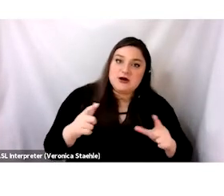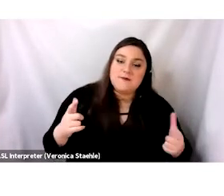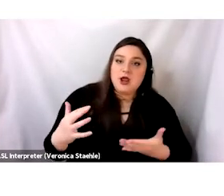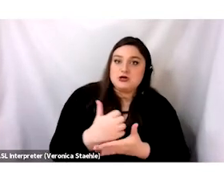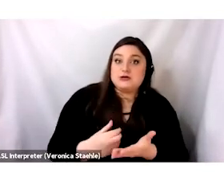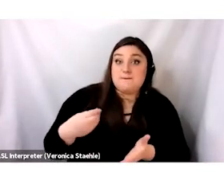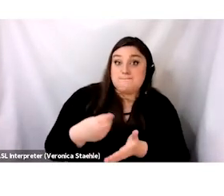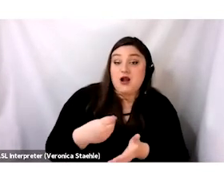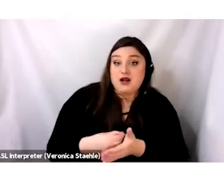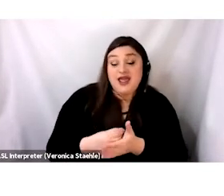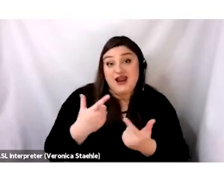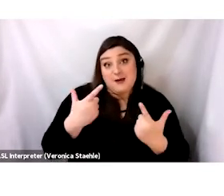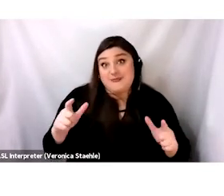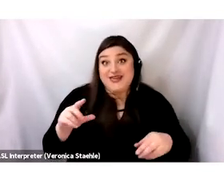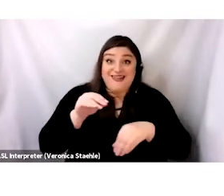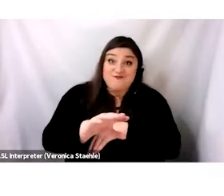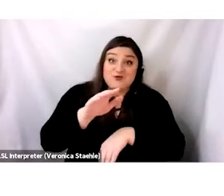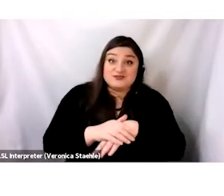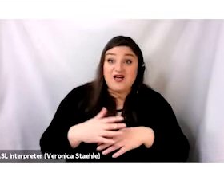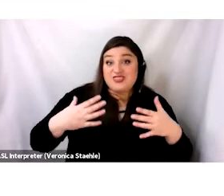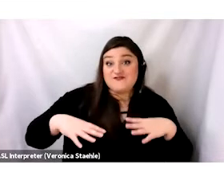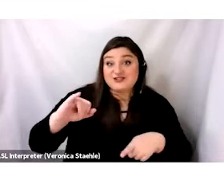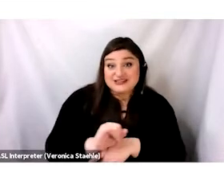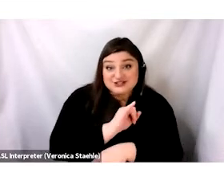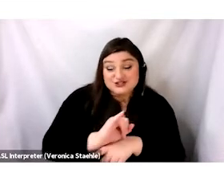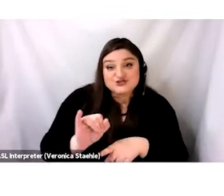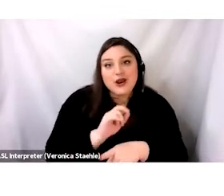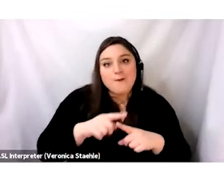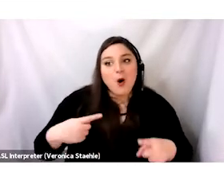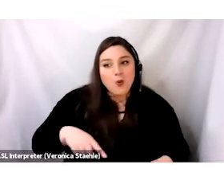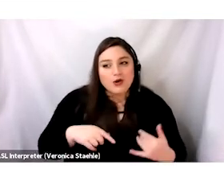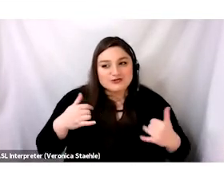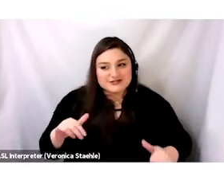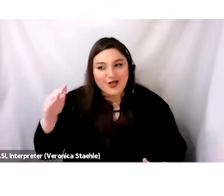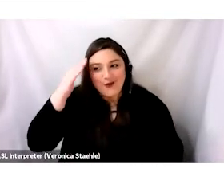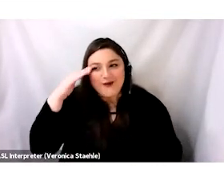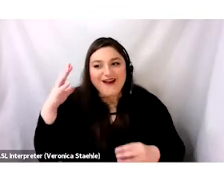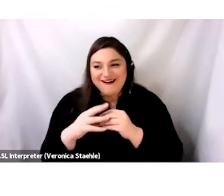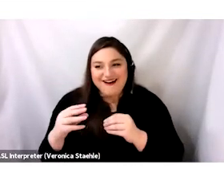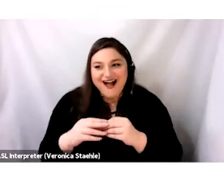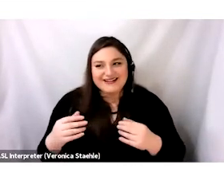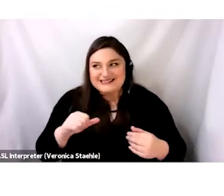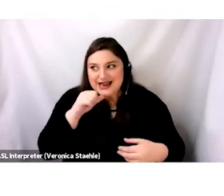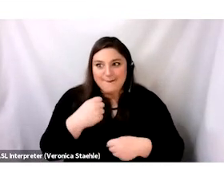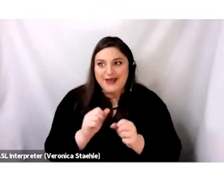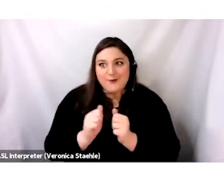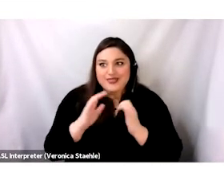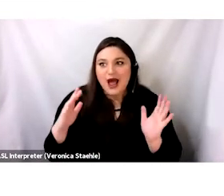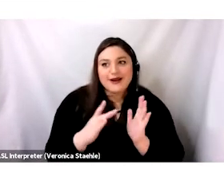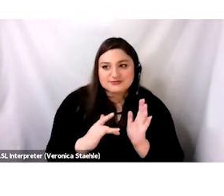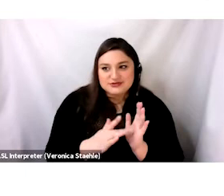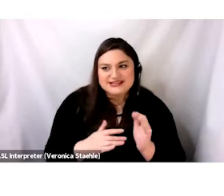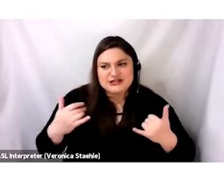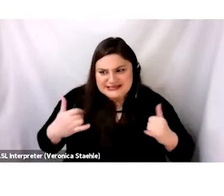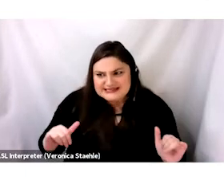industry. Yet we know it's still cultivated by exploiting disenfranchised laborers around the world. History books continue